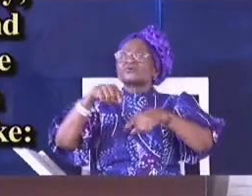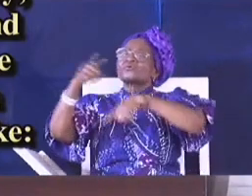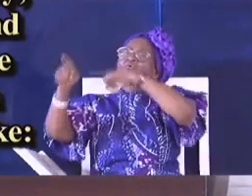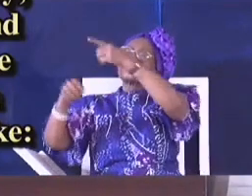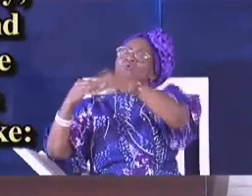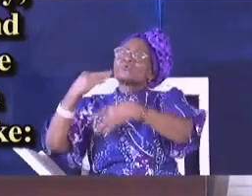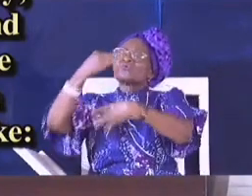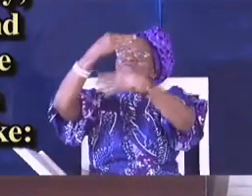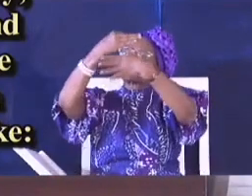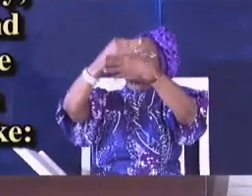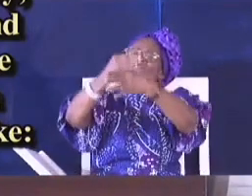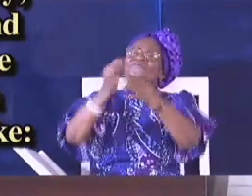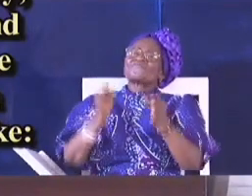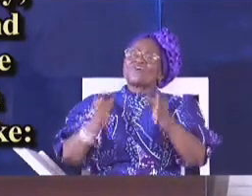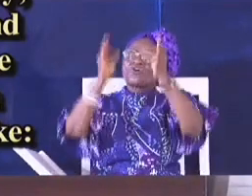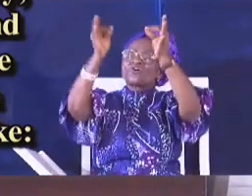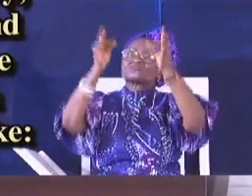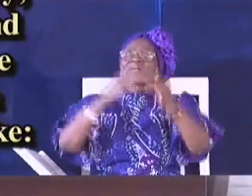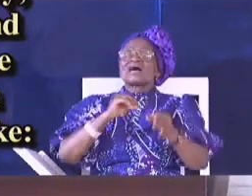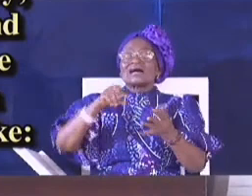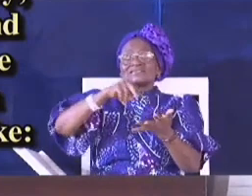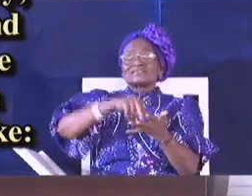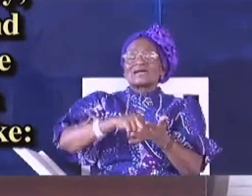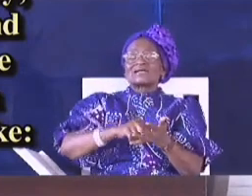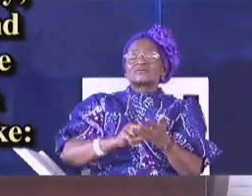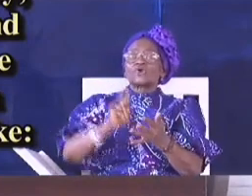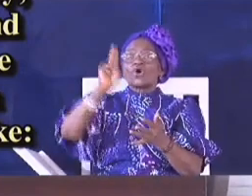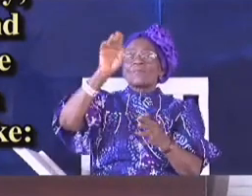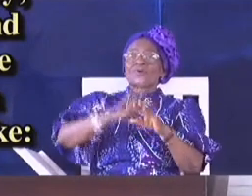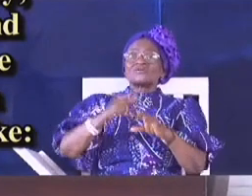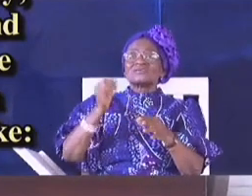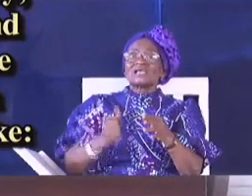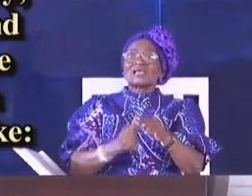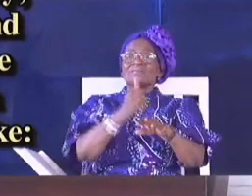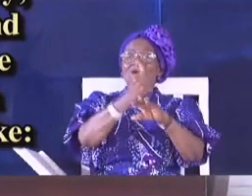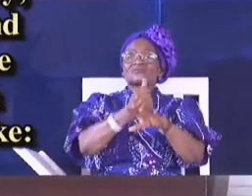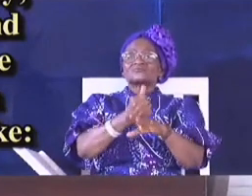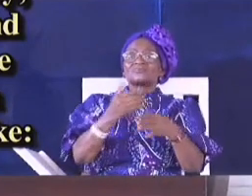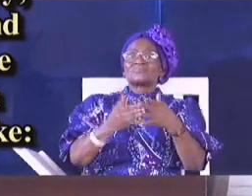forth and stand upon the mount before the Lord.